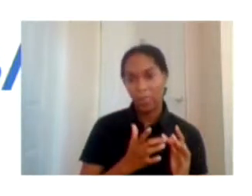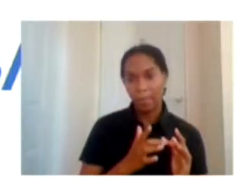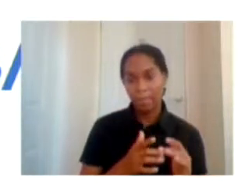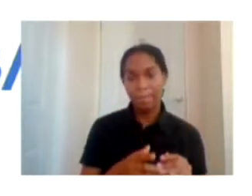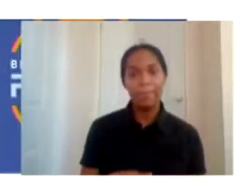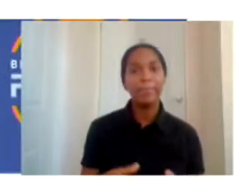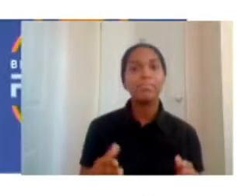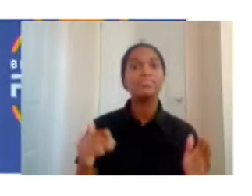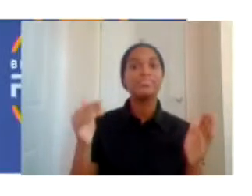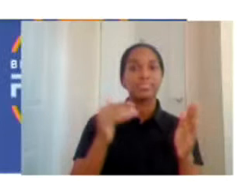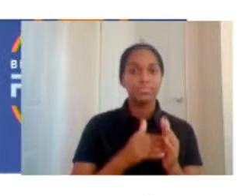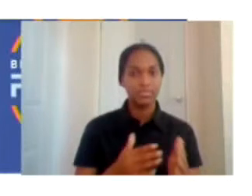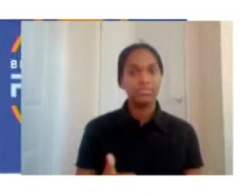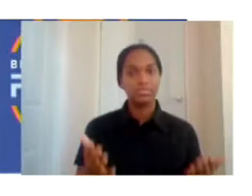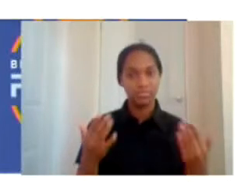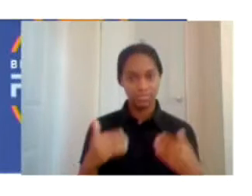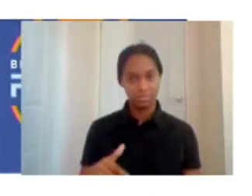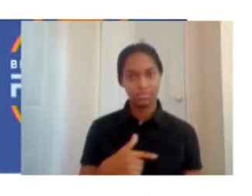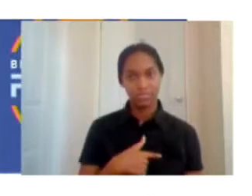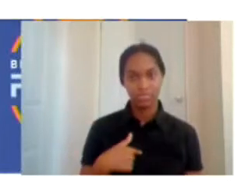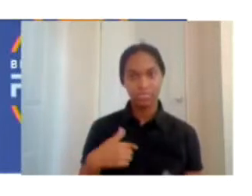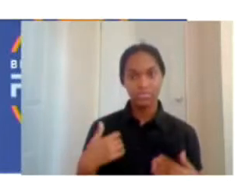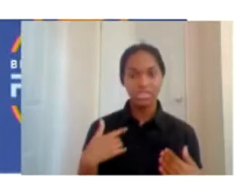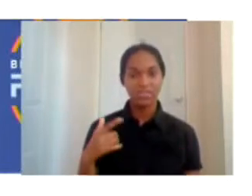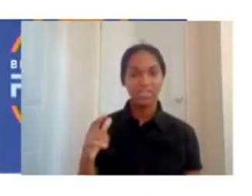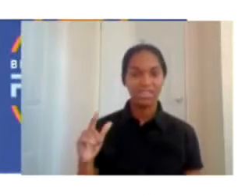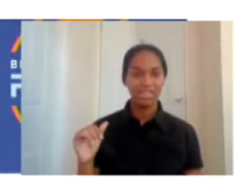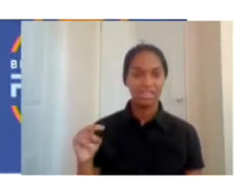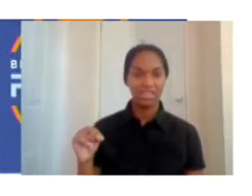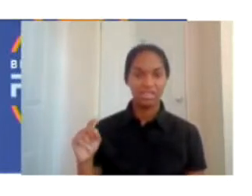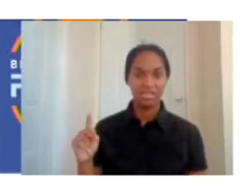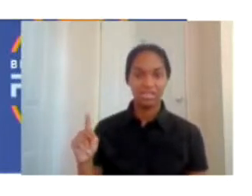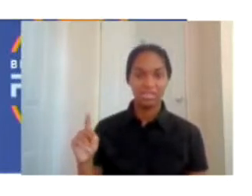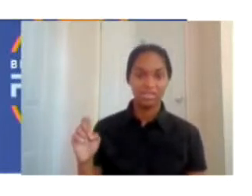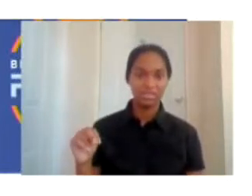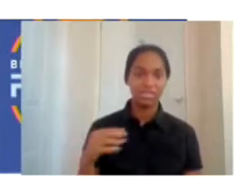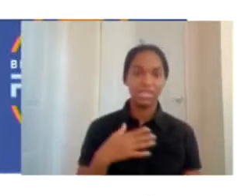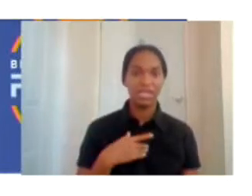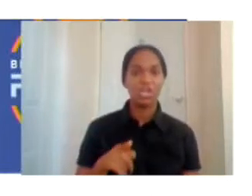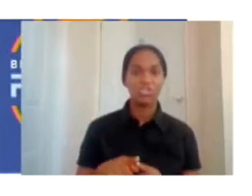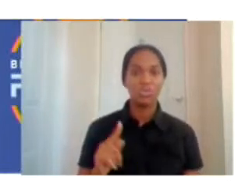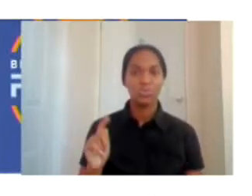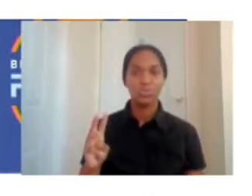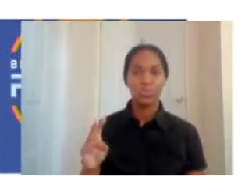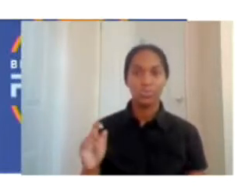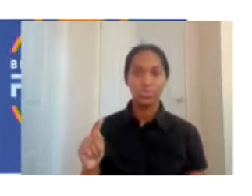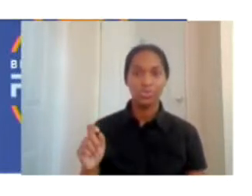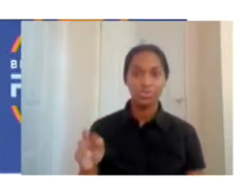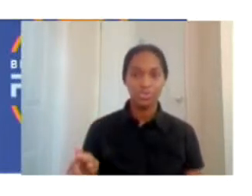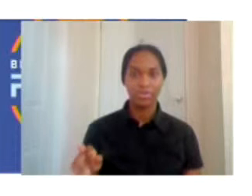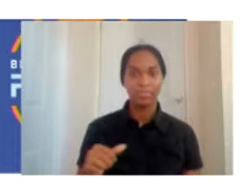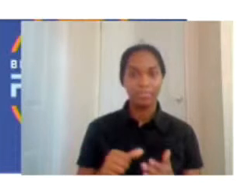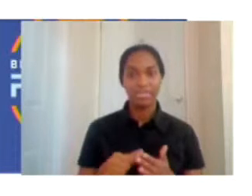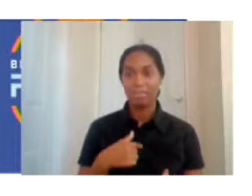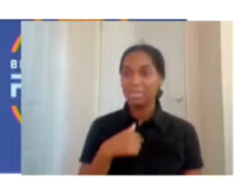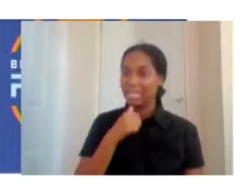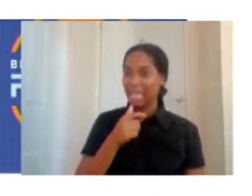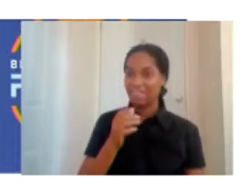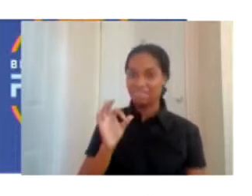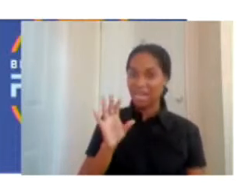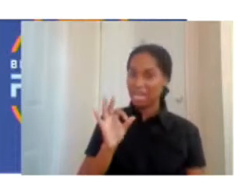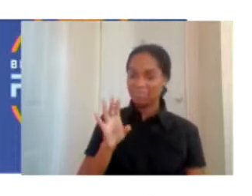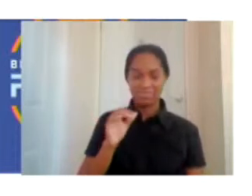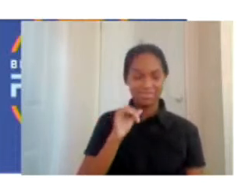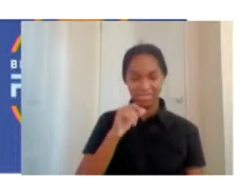then we have a LinkedIn and a Twitter page. I don't do Facebook because we're